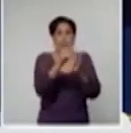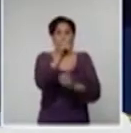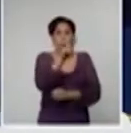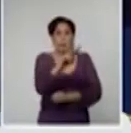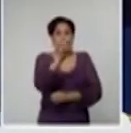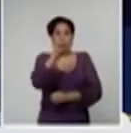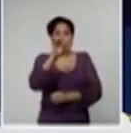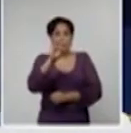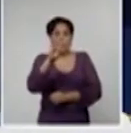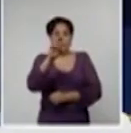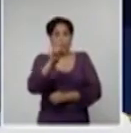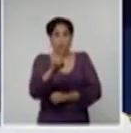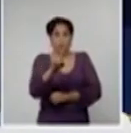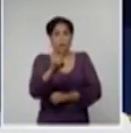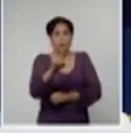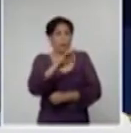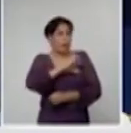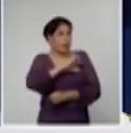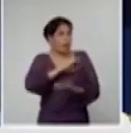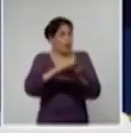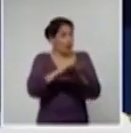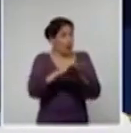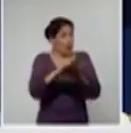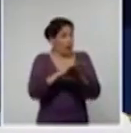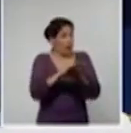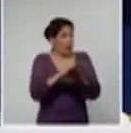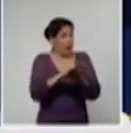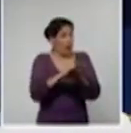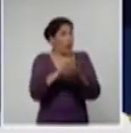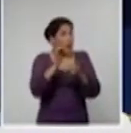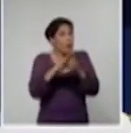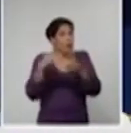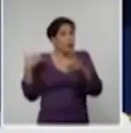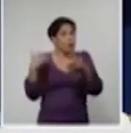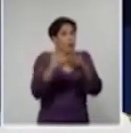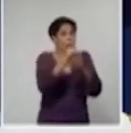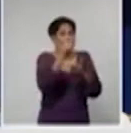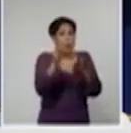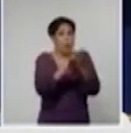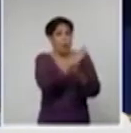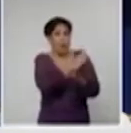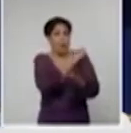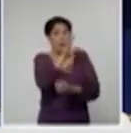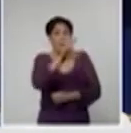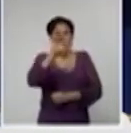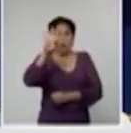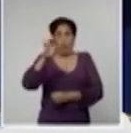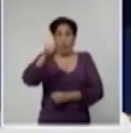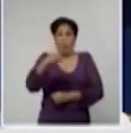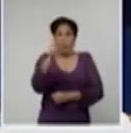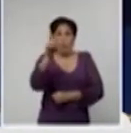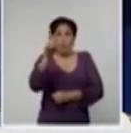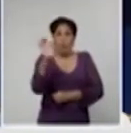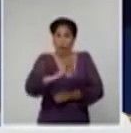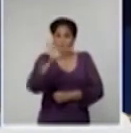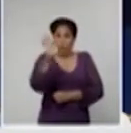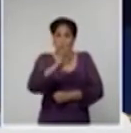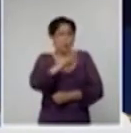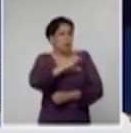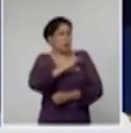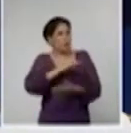were asymptomatic at the moment of the test. I always insist on these numbers to